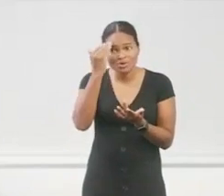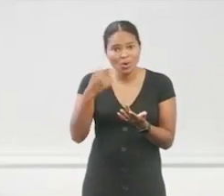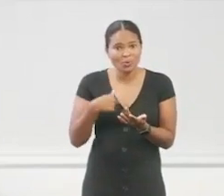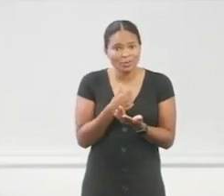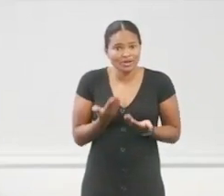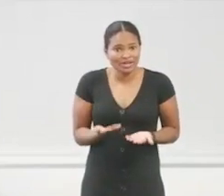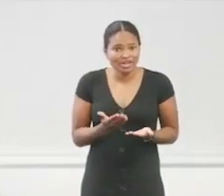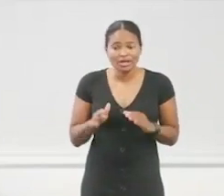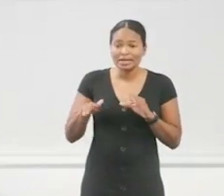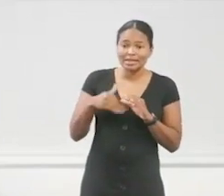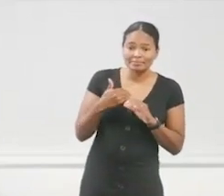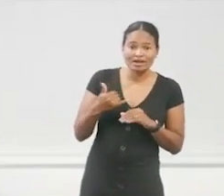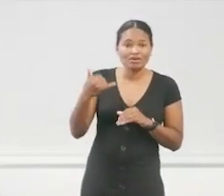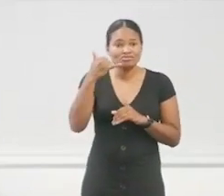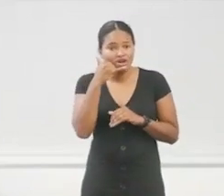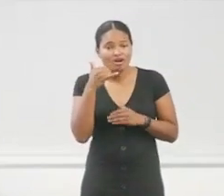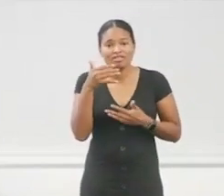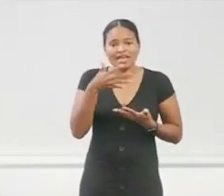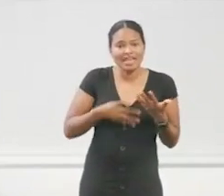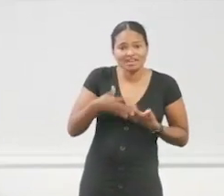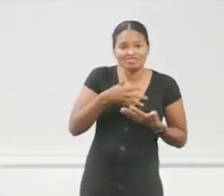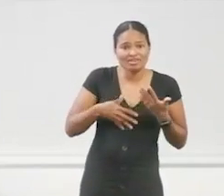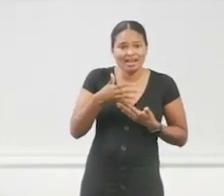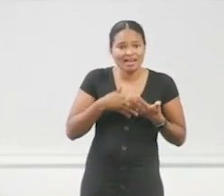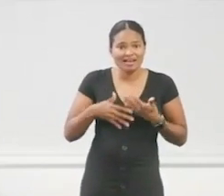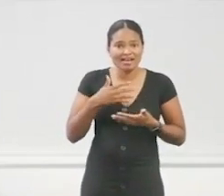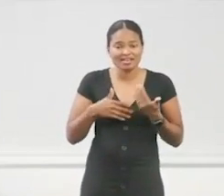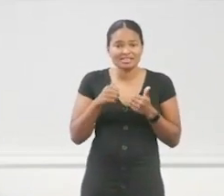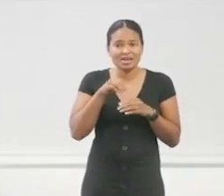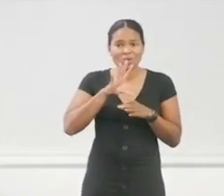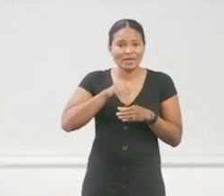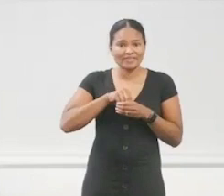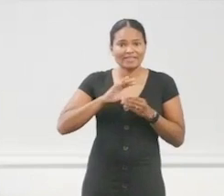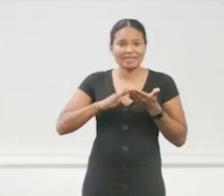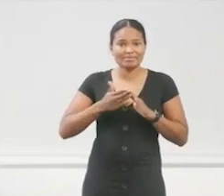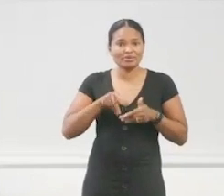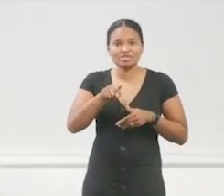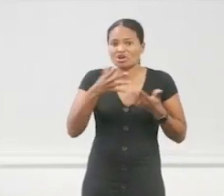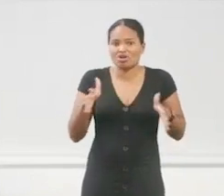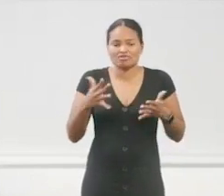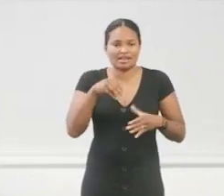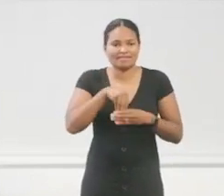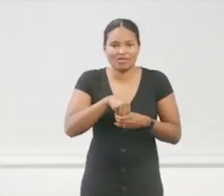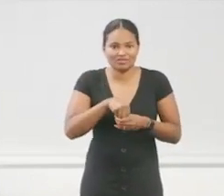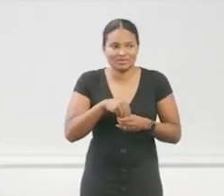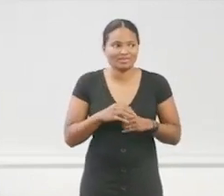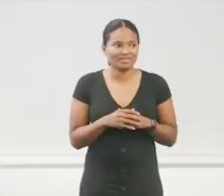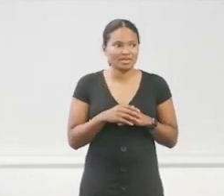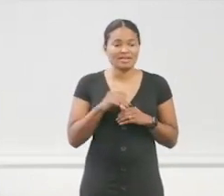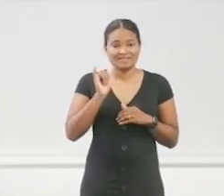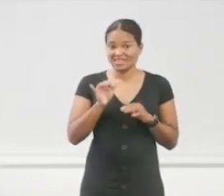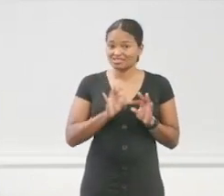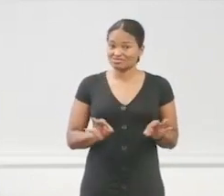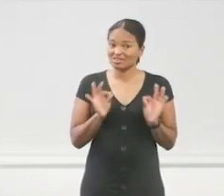call, and interact with us in the communities that you already belong to, right? I think that's critical.